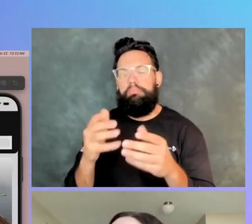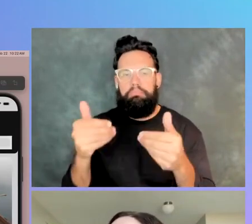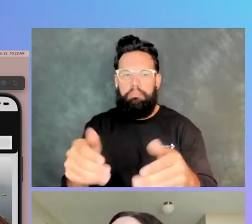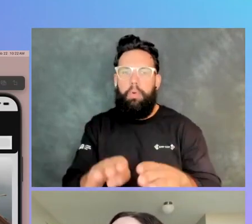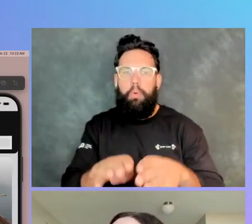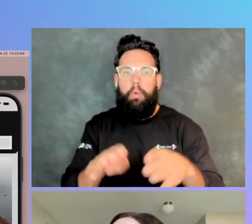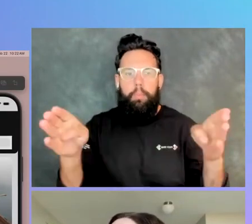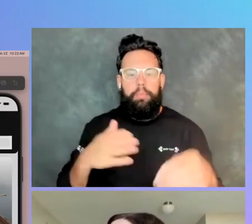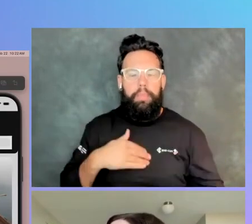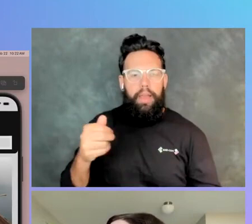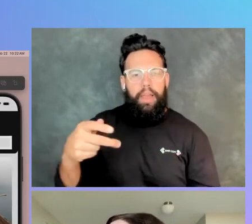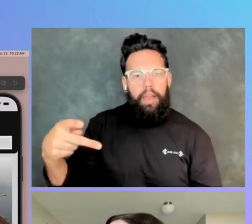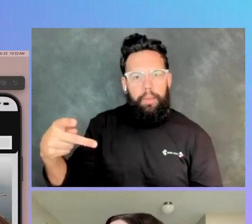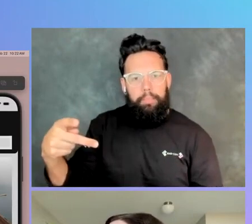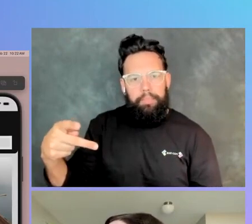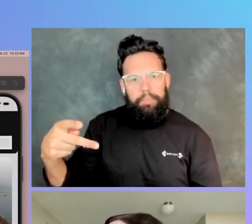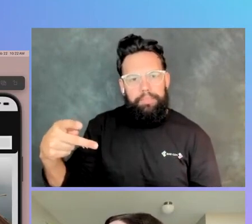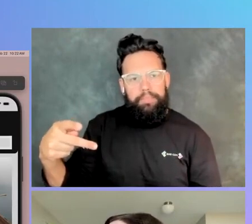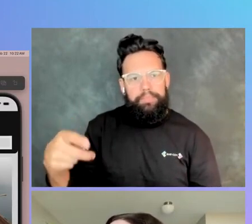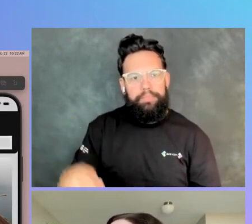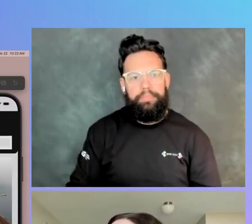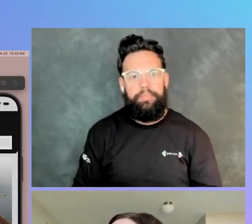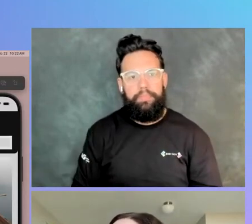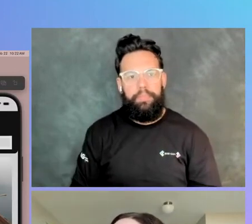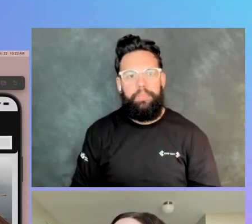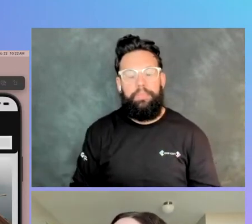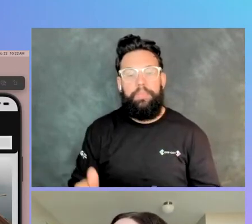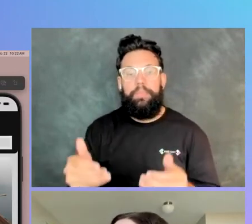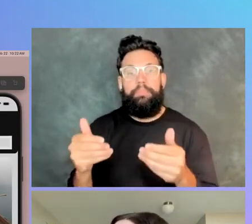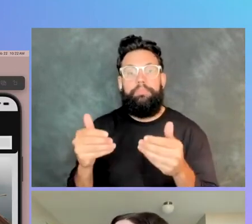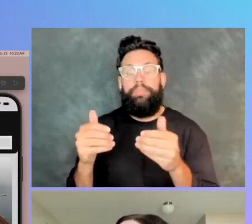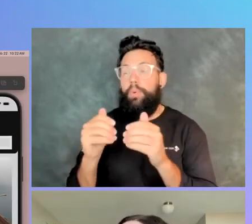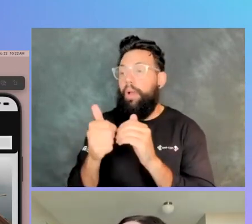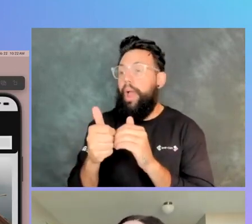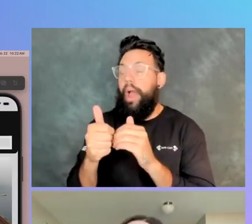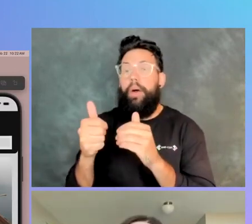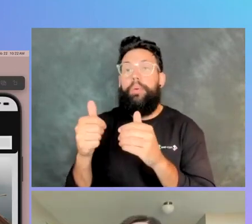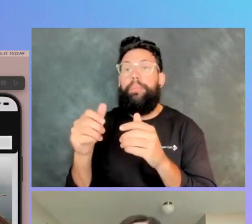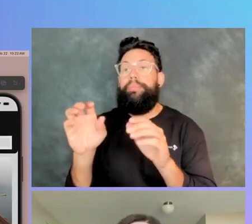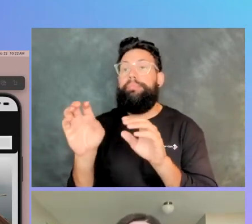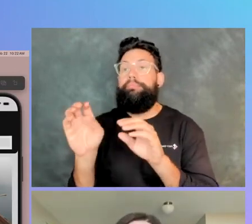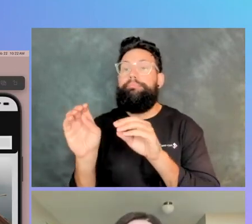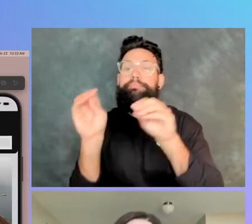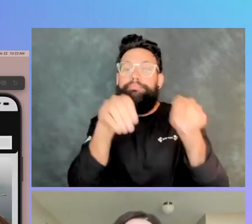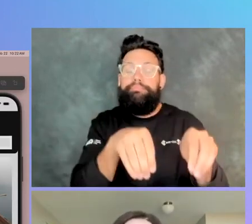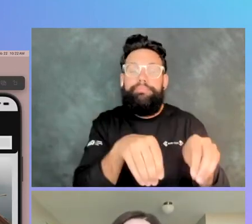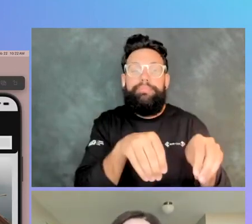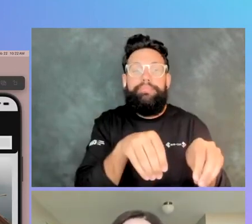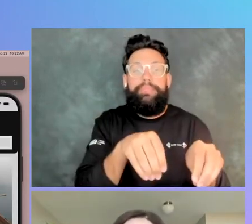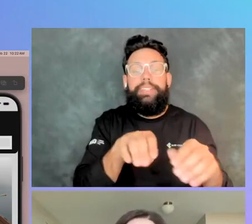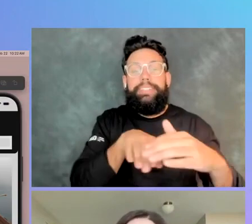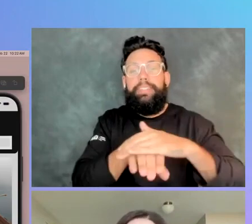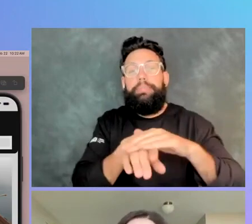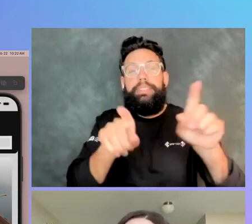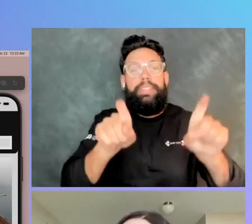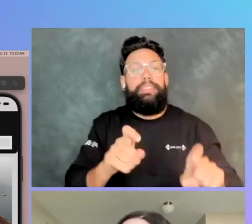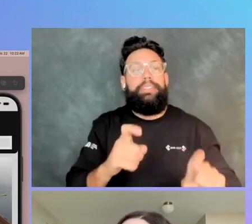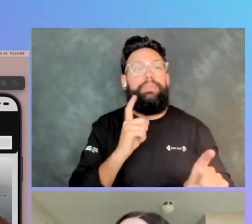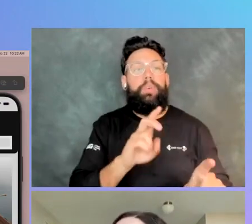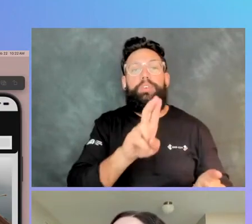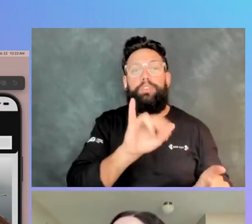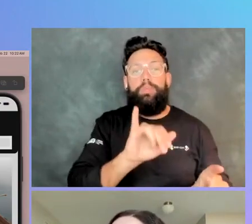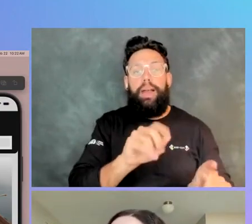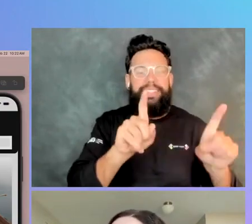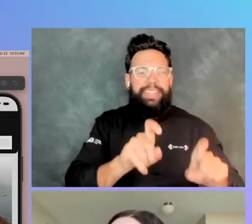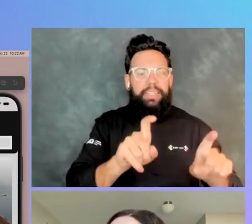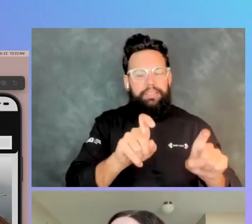So what you can do to add accessibility testing into your UI tests is include the libraries that we provide, those